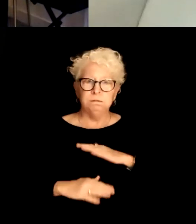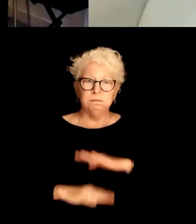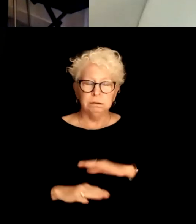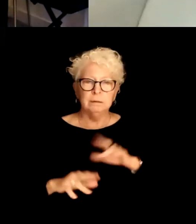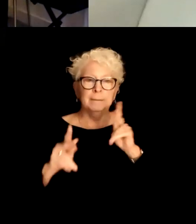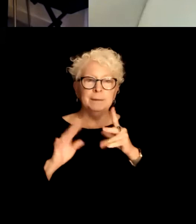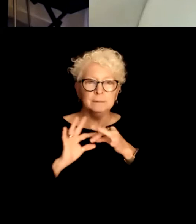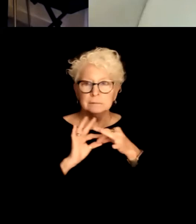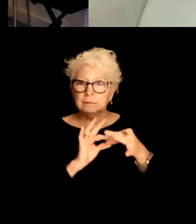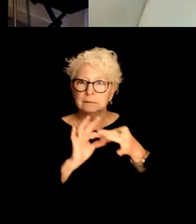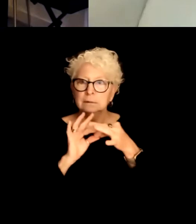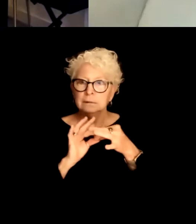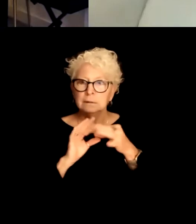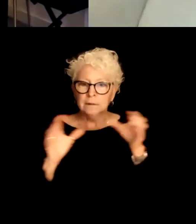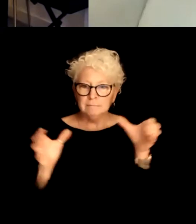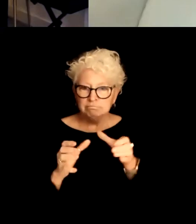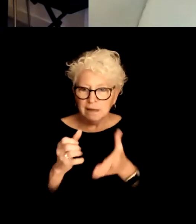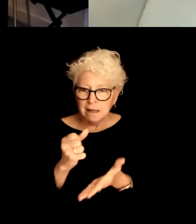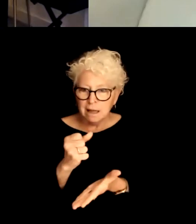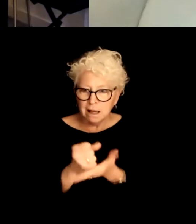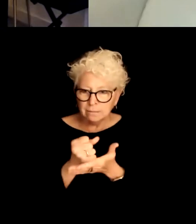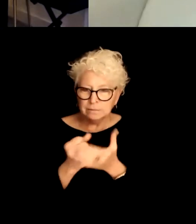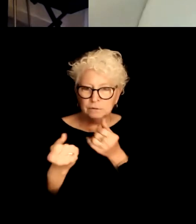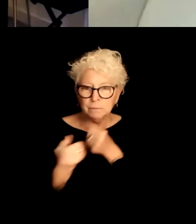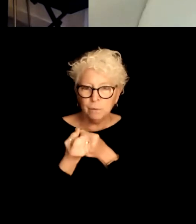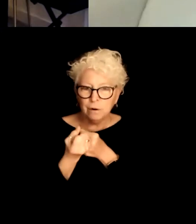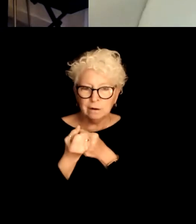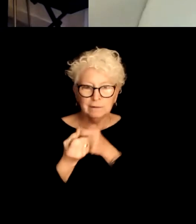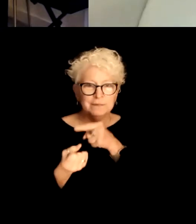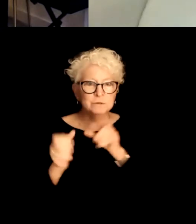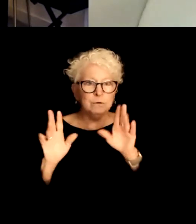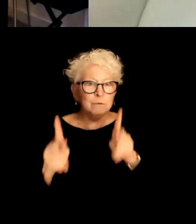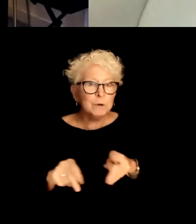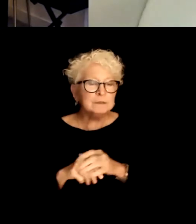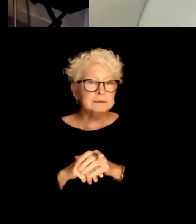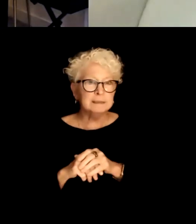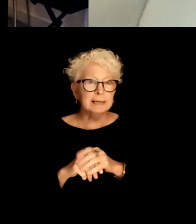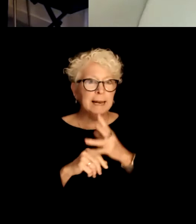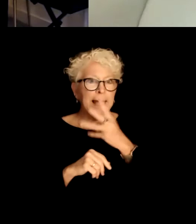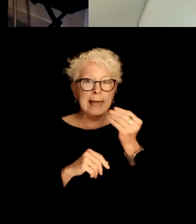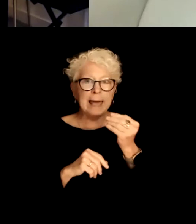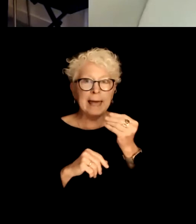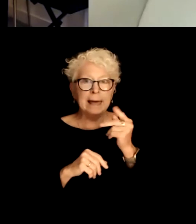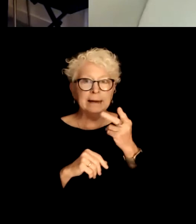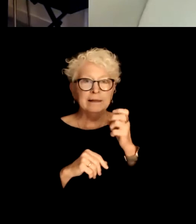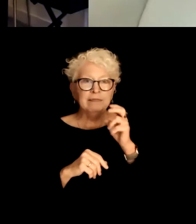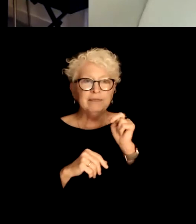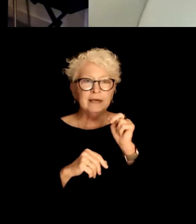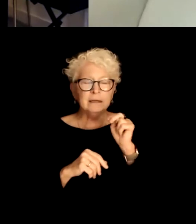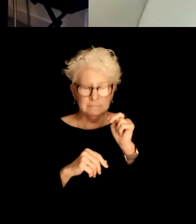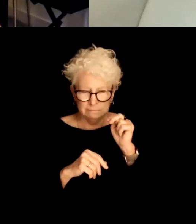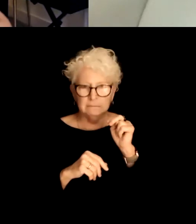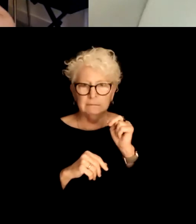and these people, and they were able to do these extraordinary things. And then all of a sudden, just like that, what? You don't have this? And